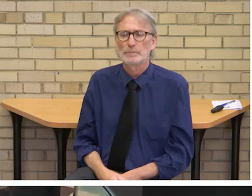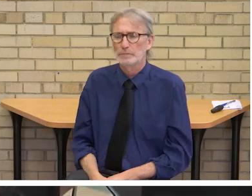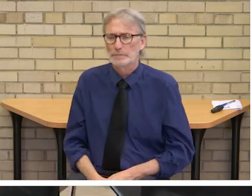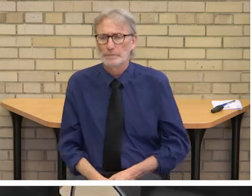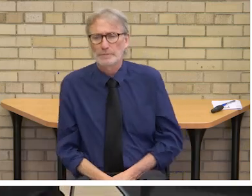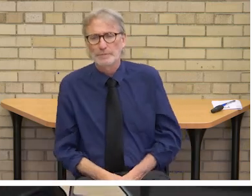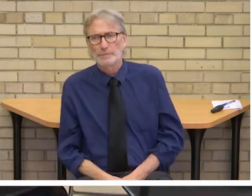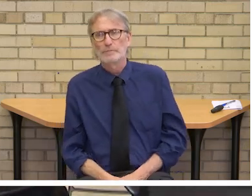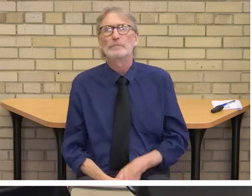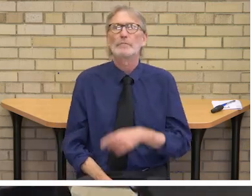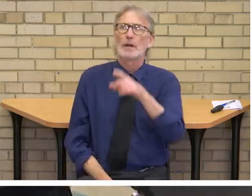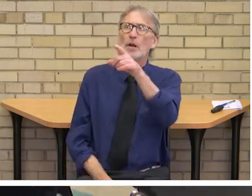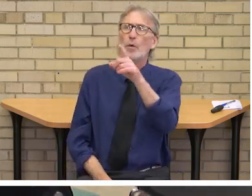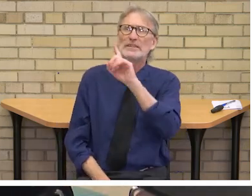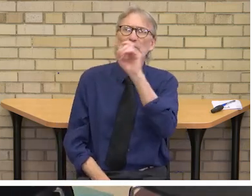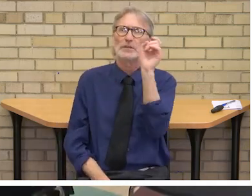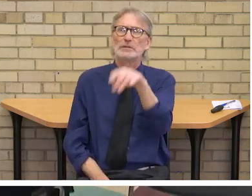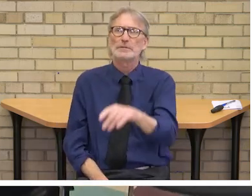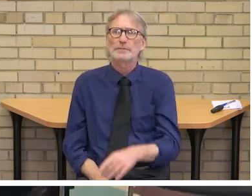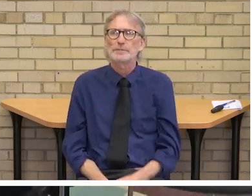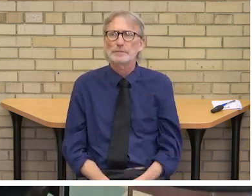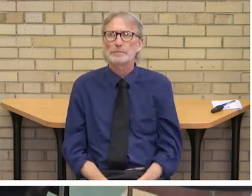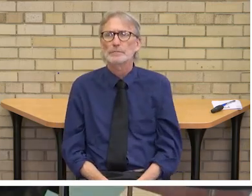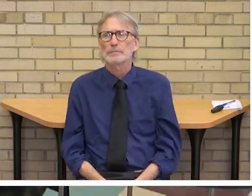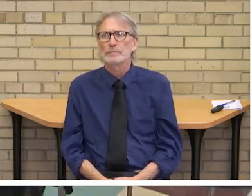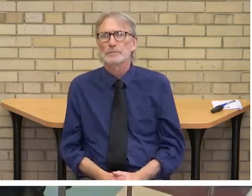Another question back here.